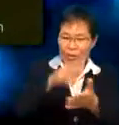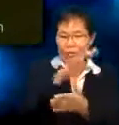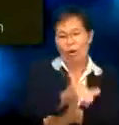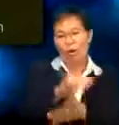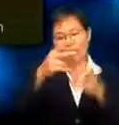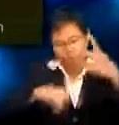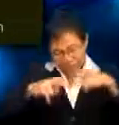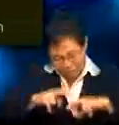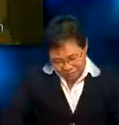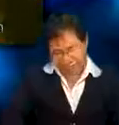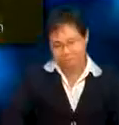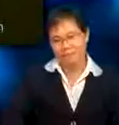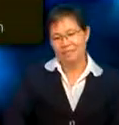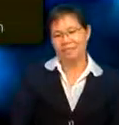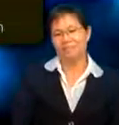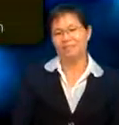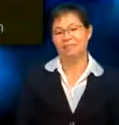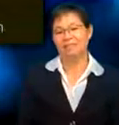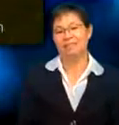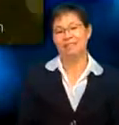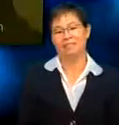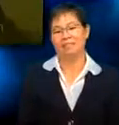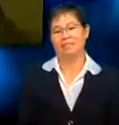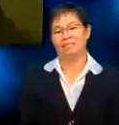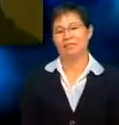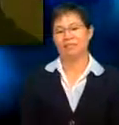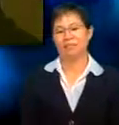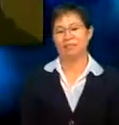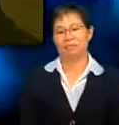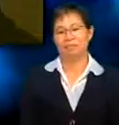report your investigation.